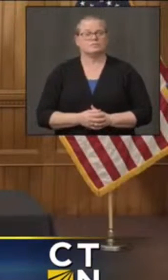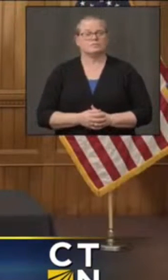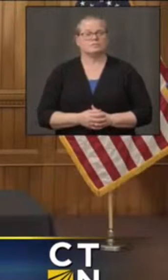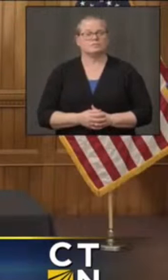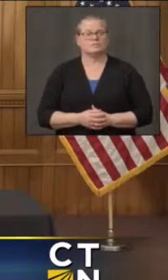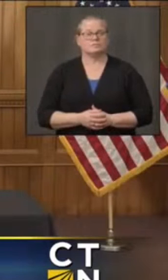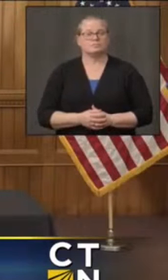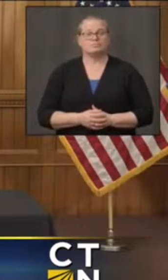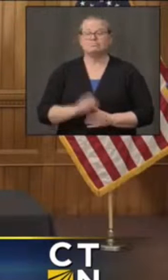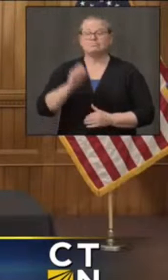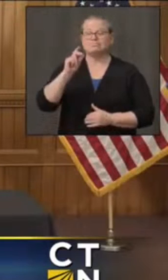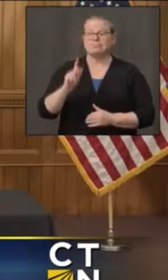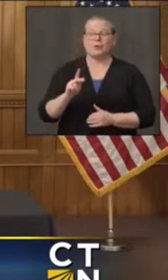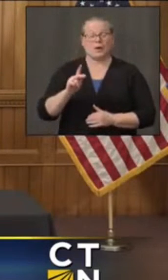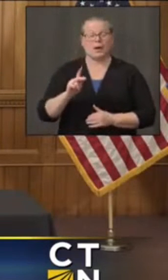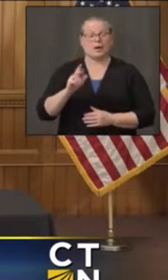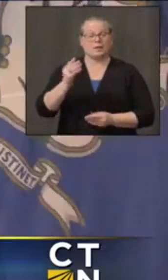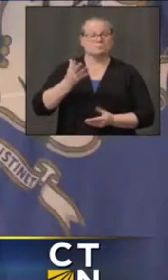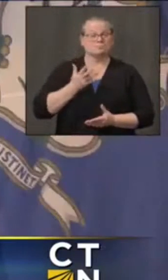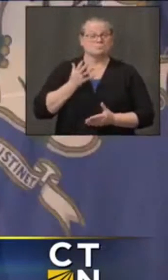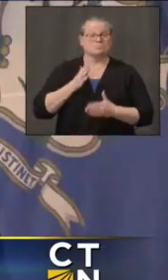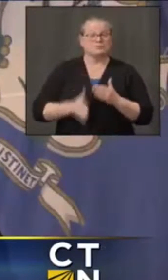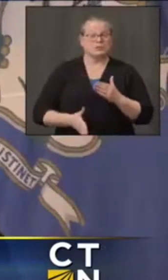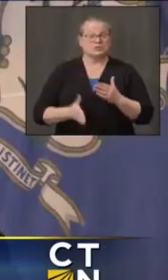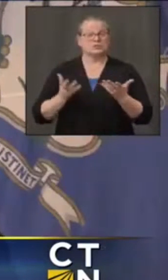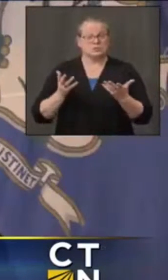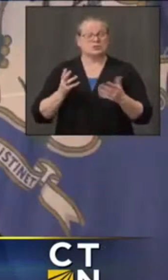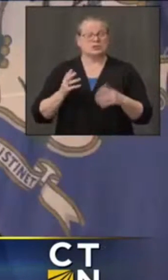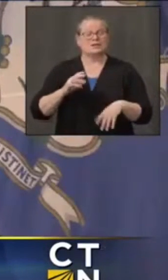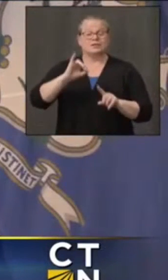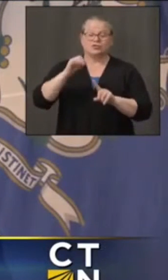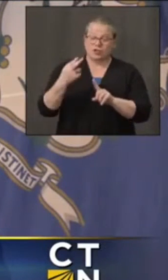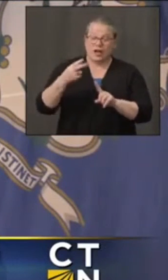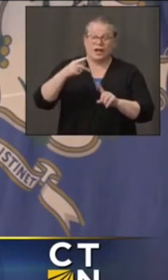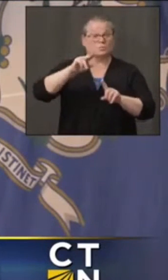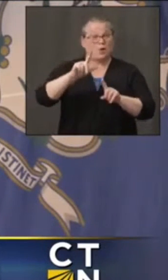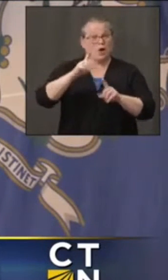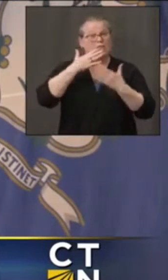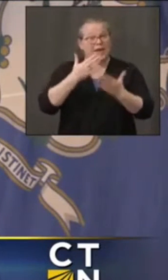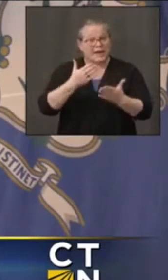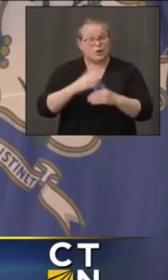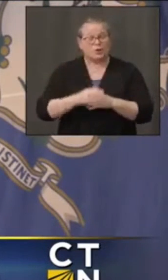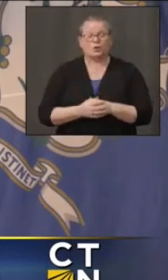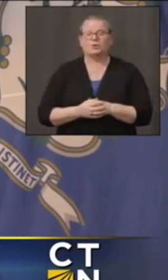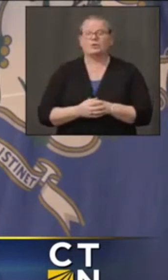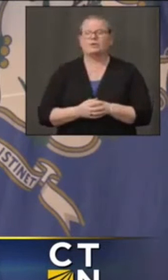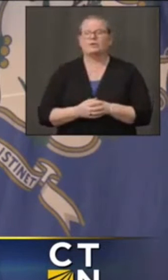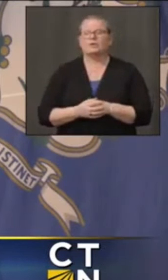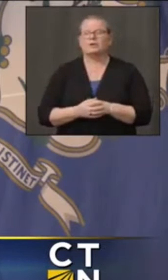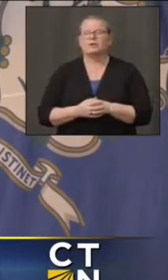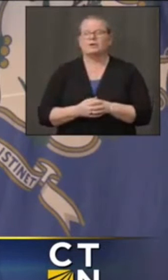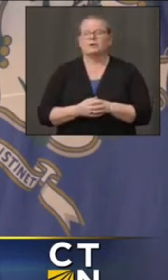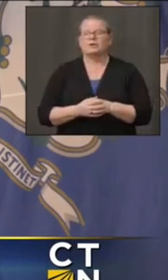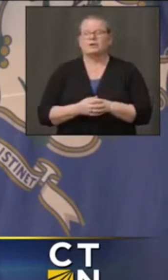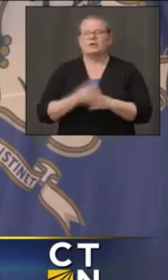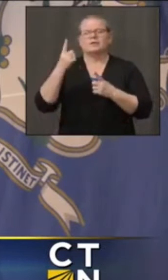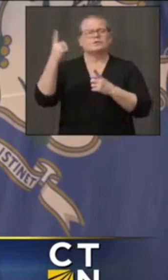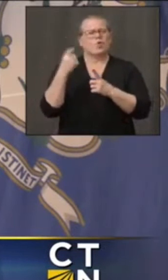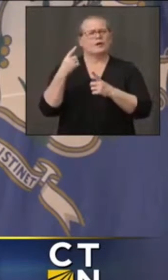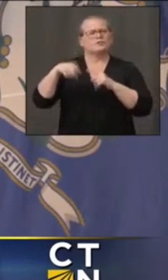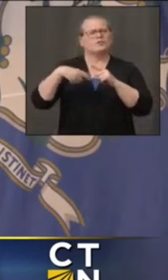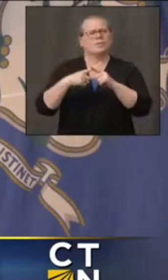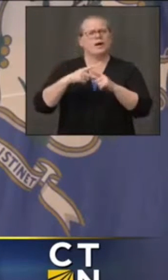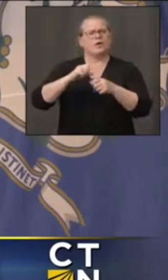All right, I'm getting the signal here. Hey, Josh, Paul, thank you. We had a question about the COVID task force, and it